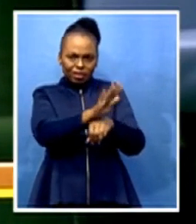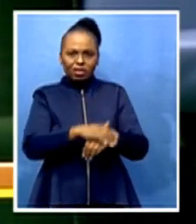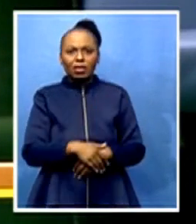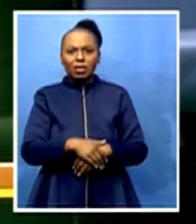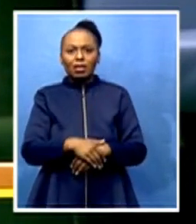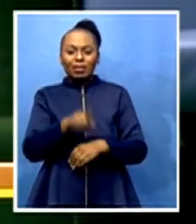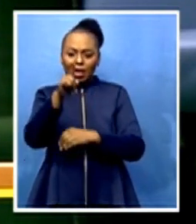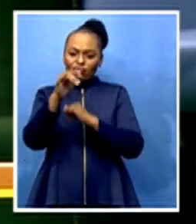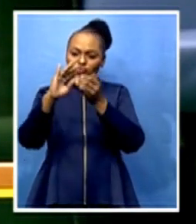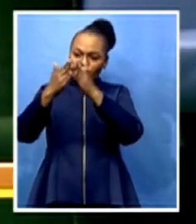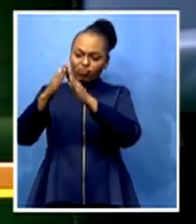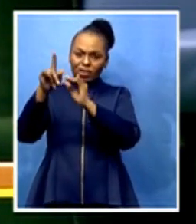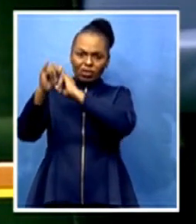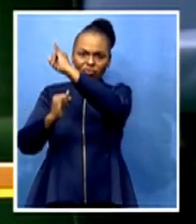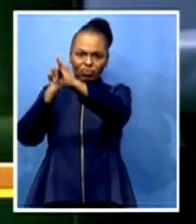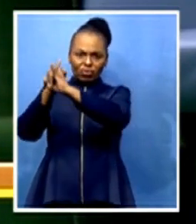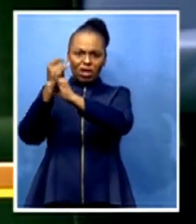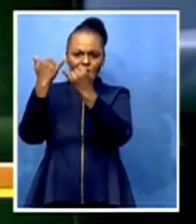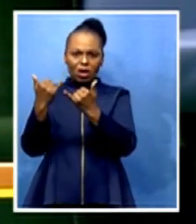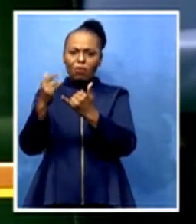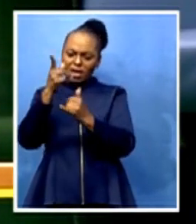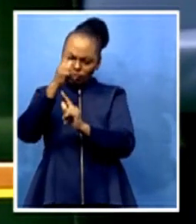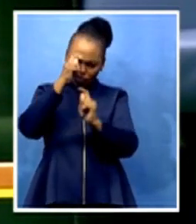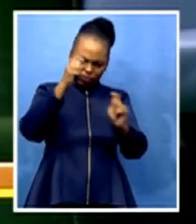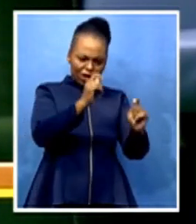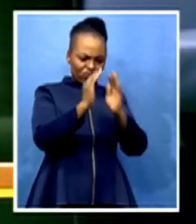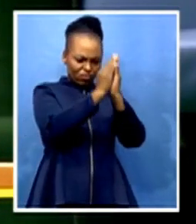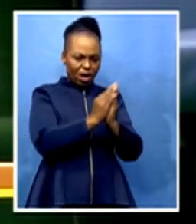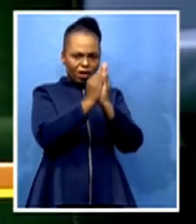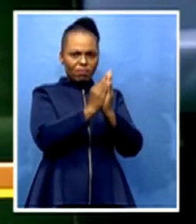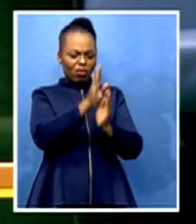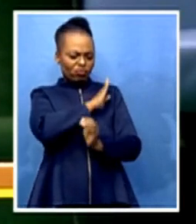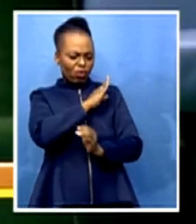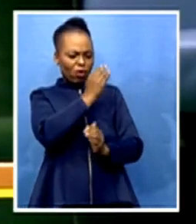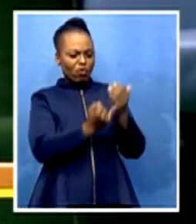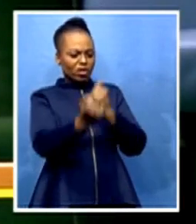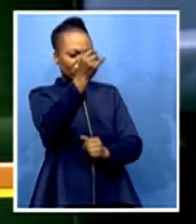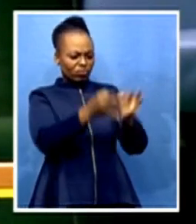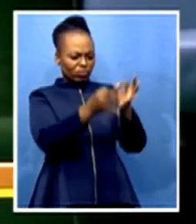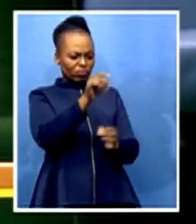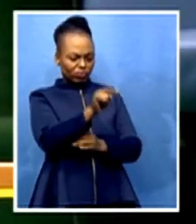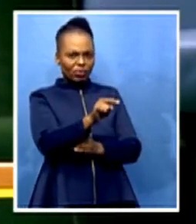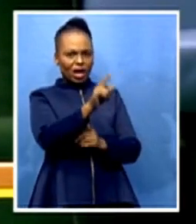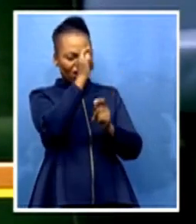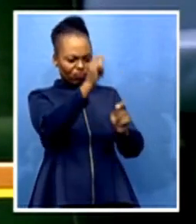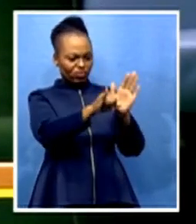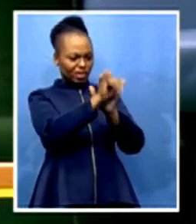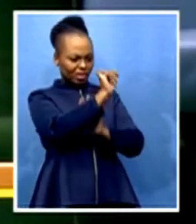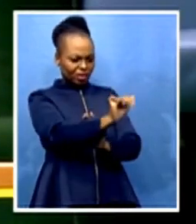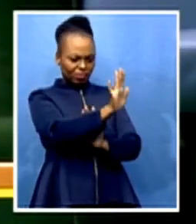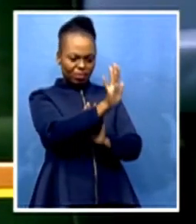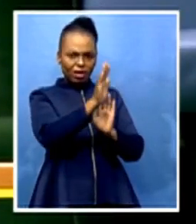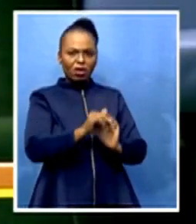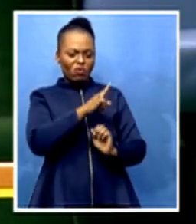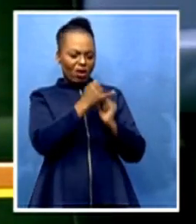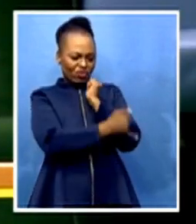of respecting Myanmar's sovereignty, political independence, territorial integrity and national unity, help relevant parties in